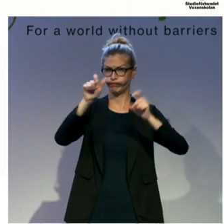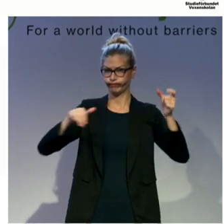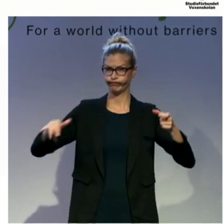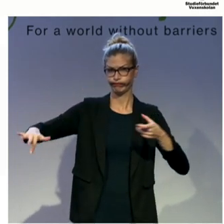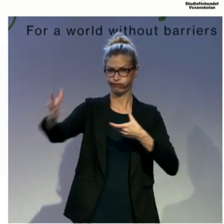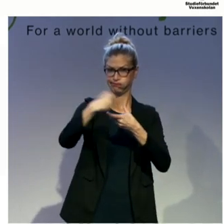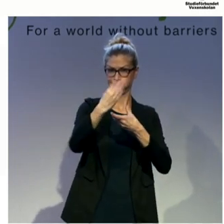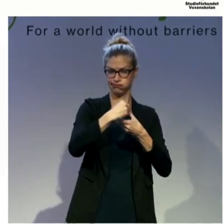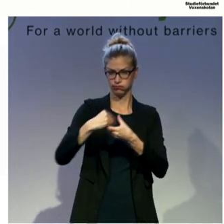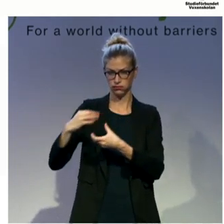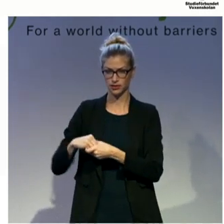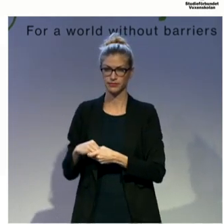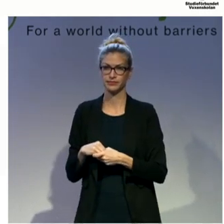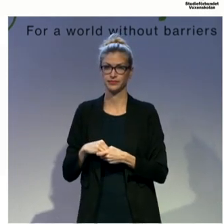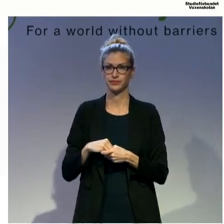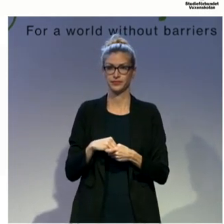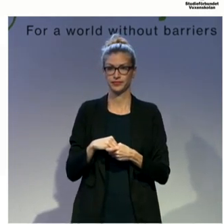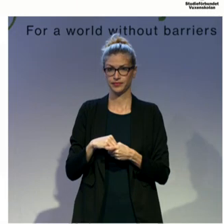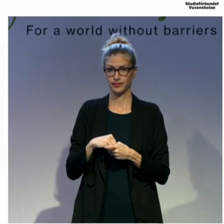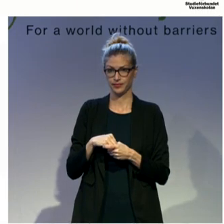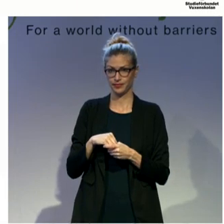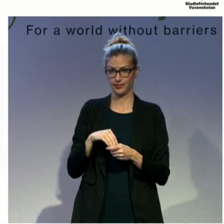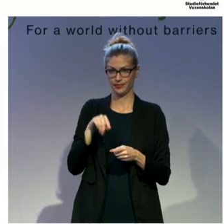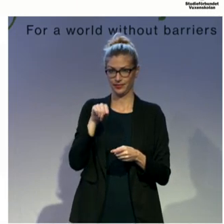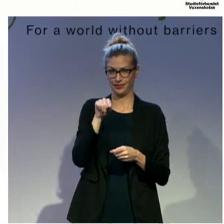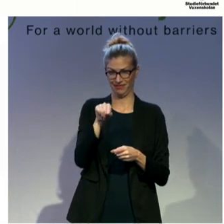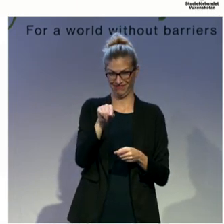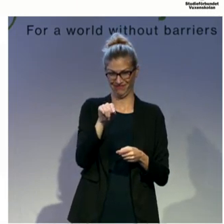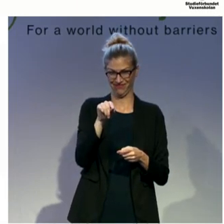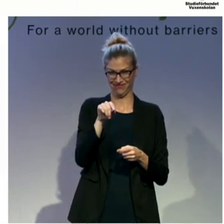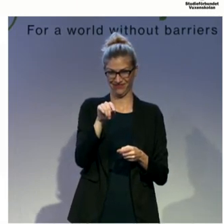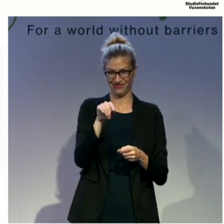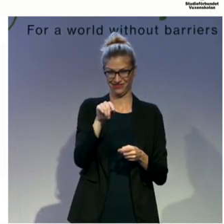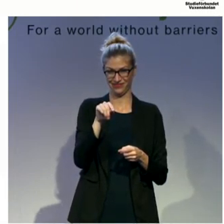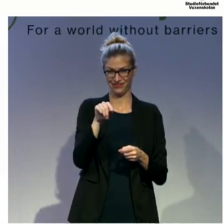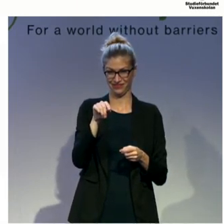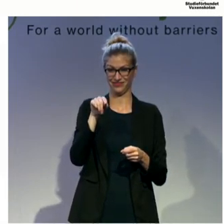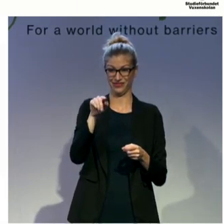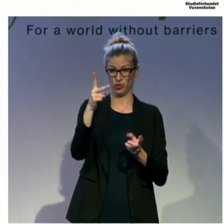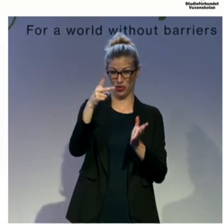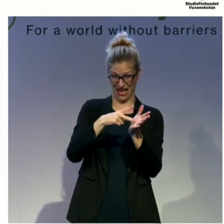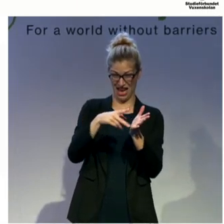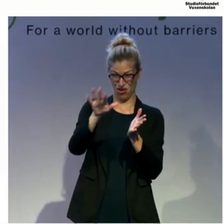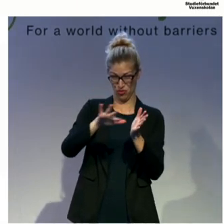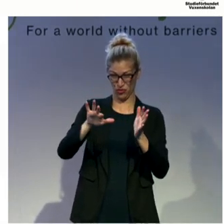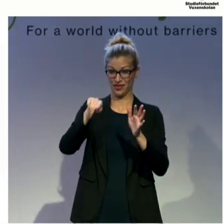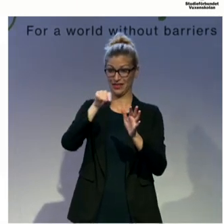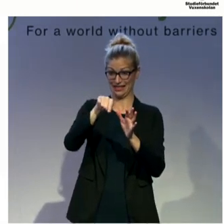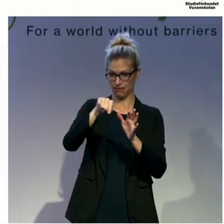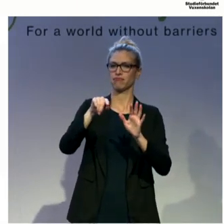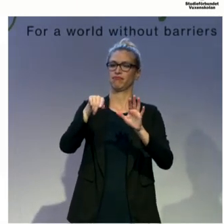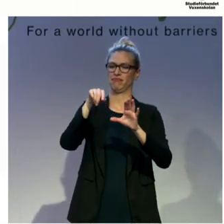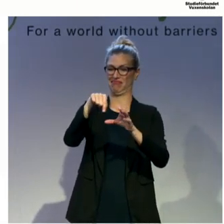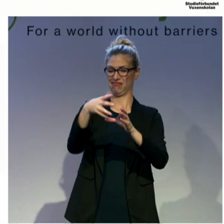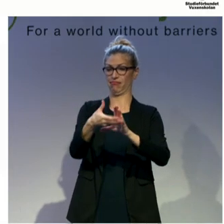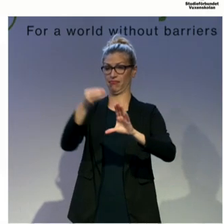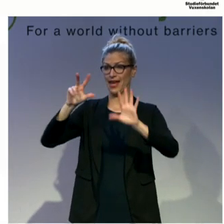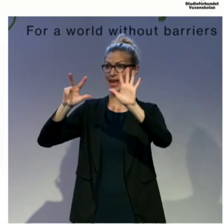in the study circle, more than 80% voted. That's in parallel with Swedish populations. And